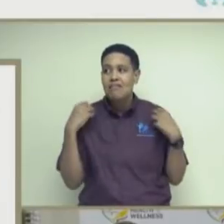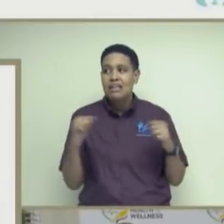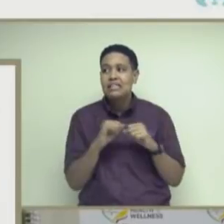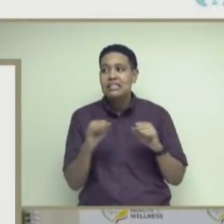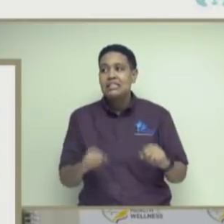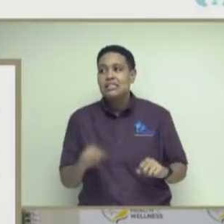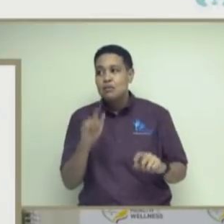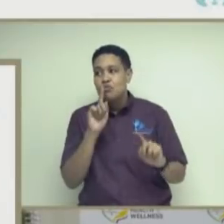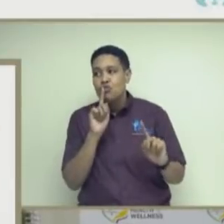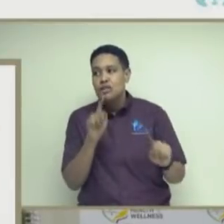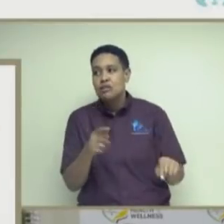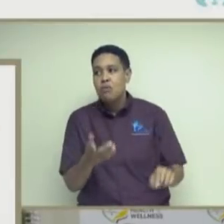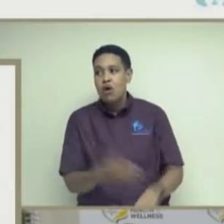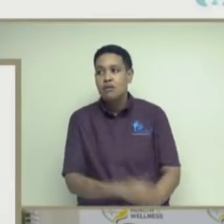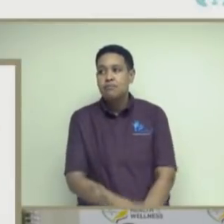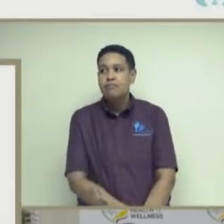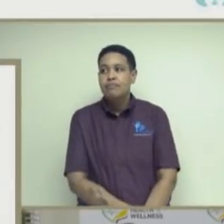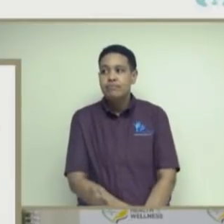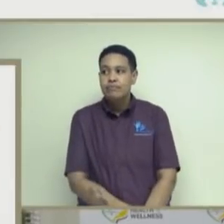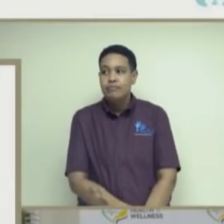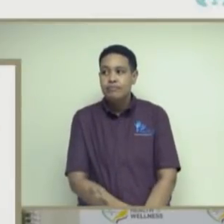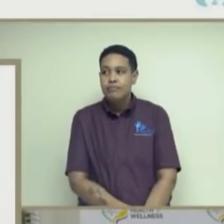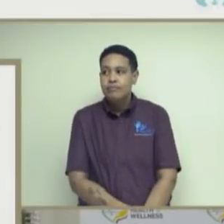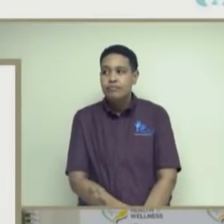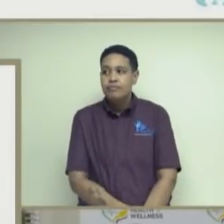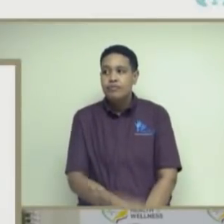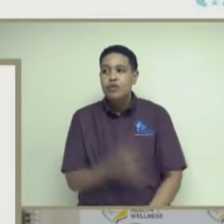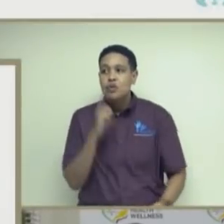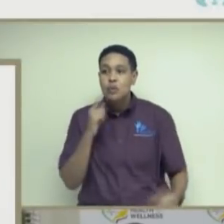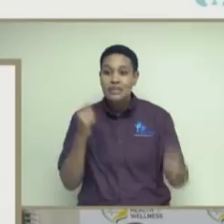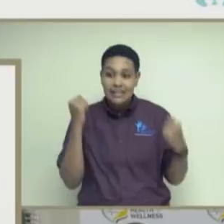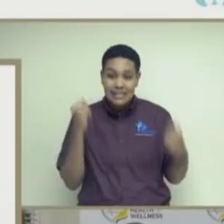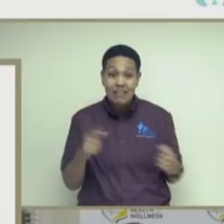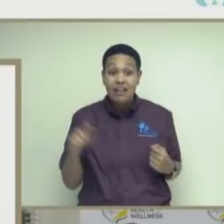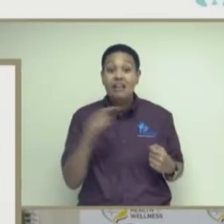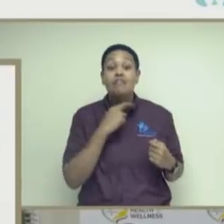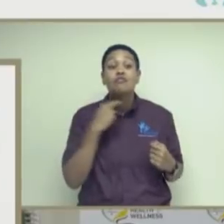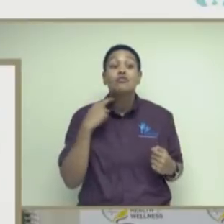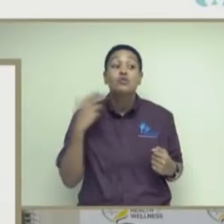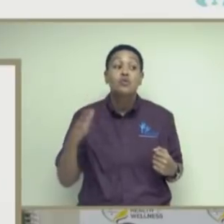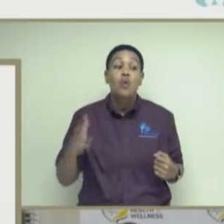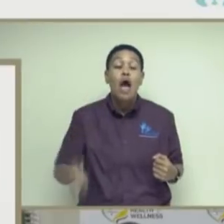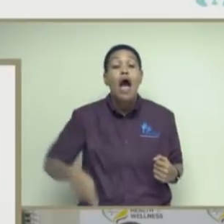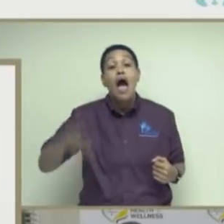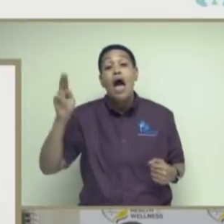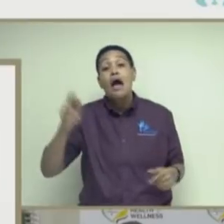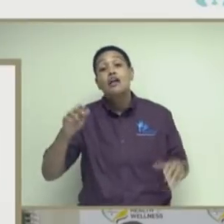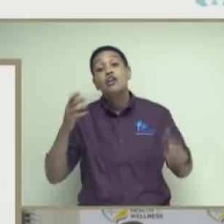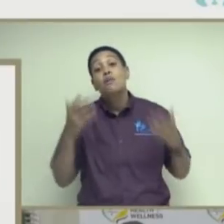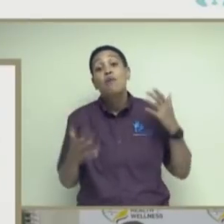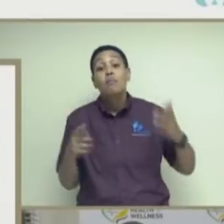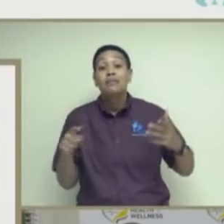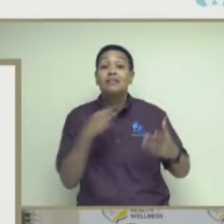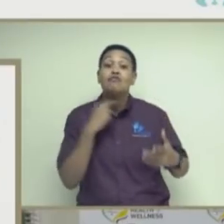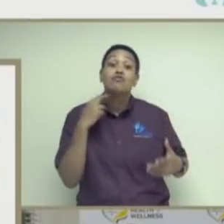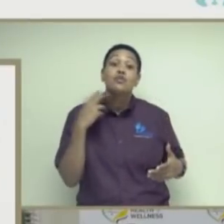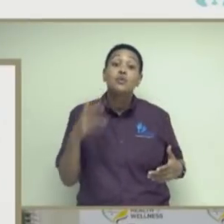respond. And so the severity of this risk is high, and the probability of this risk is high as